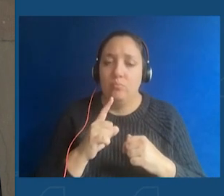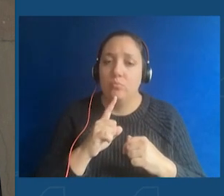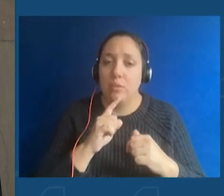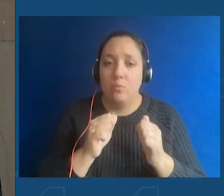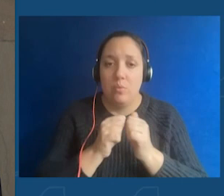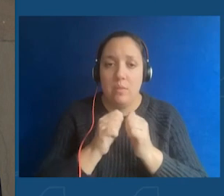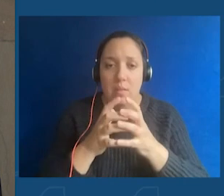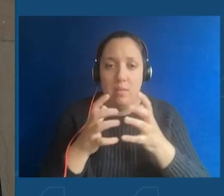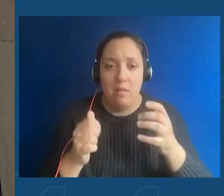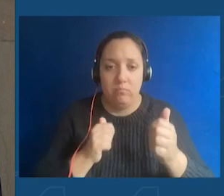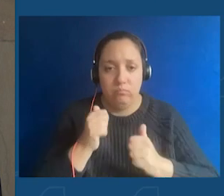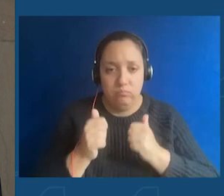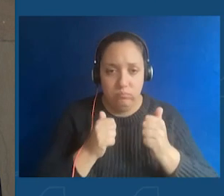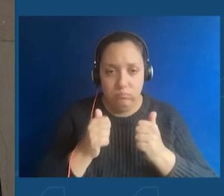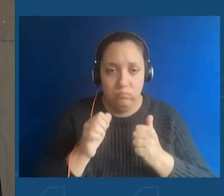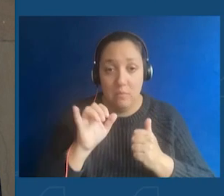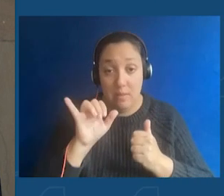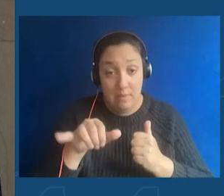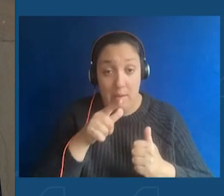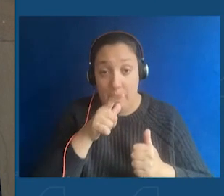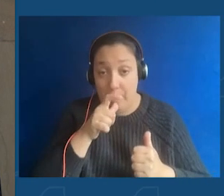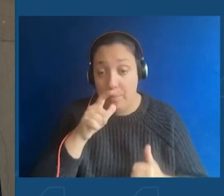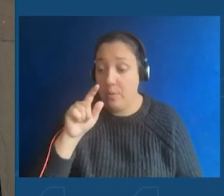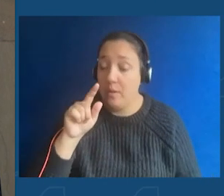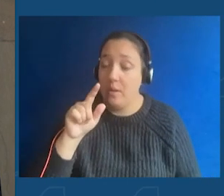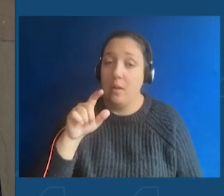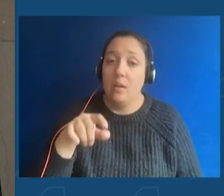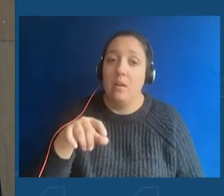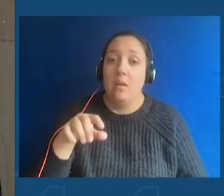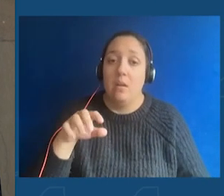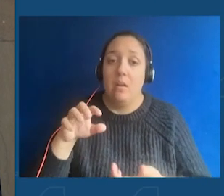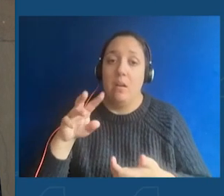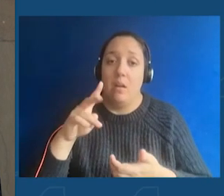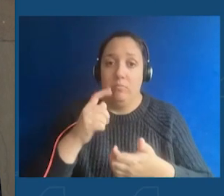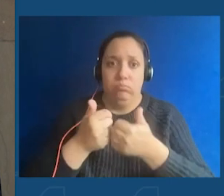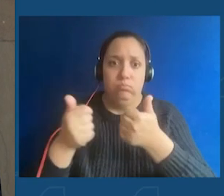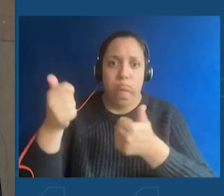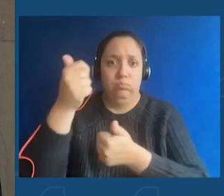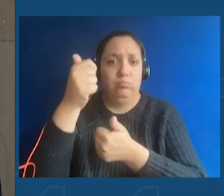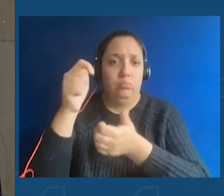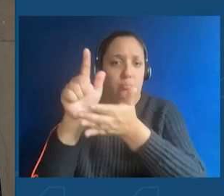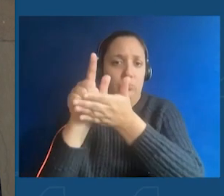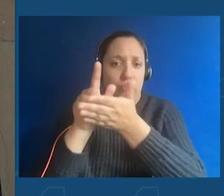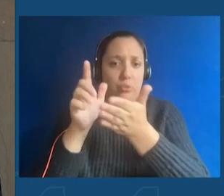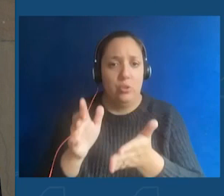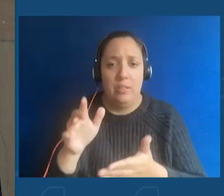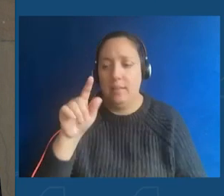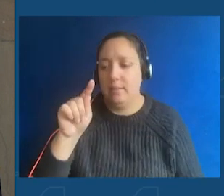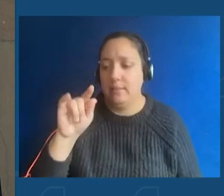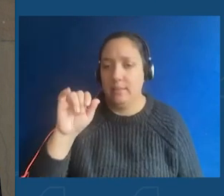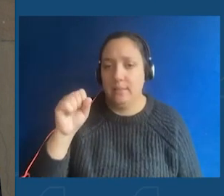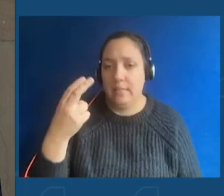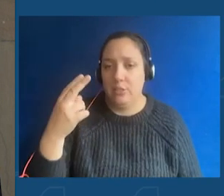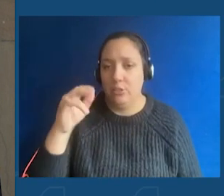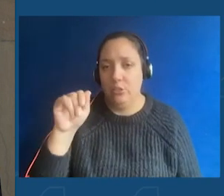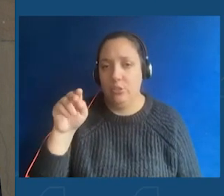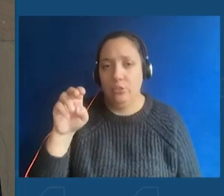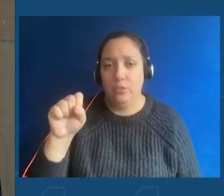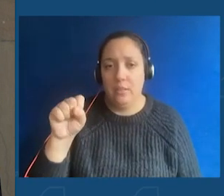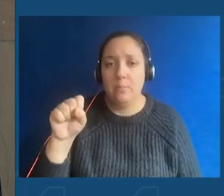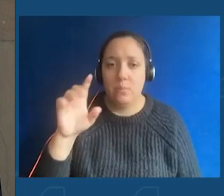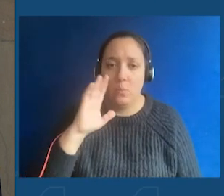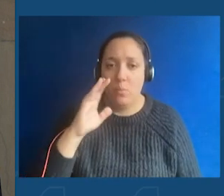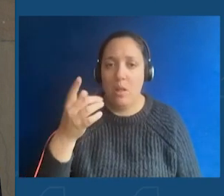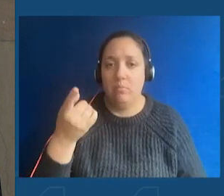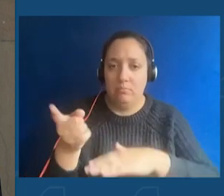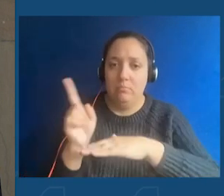deserves it. That is our Attorney General, Tish James. I've got to call you up in a couple minutes, but thank you for being here. Rochelle Rodney,